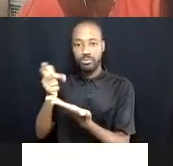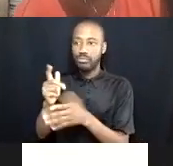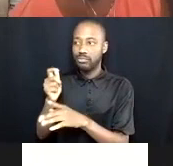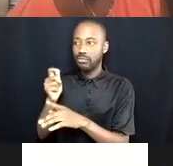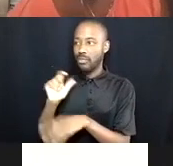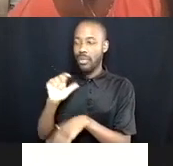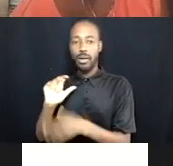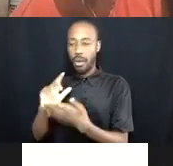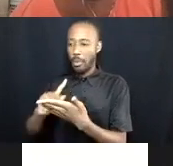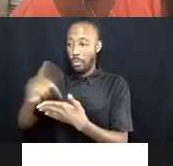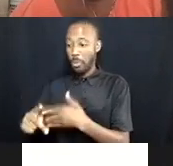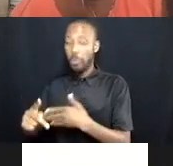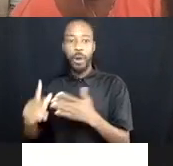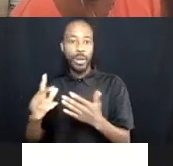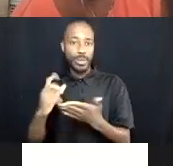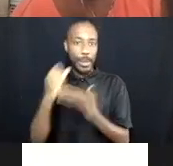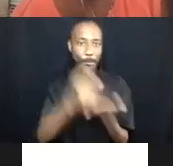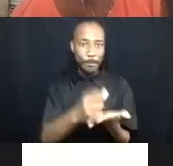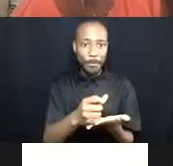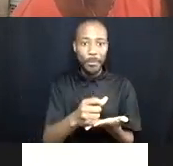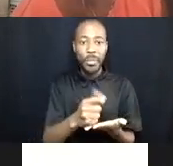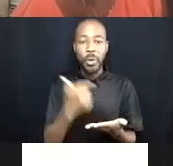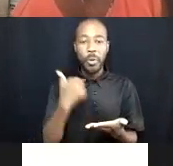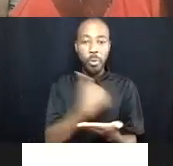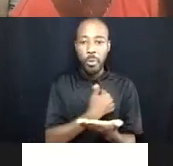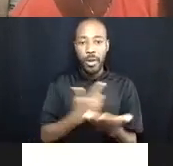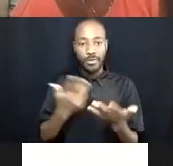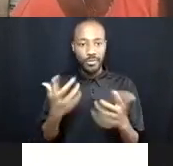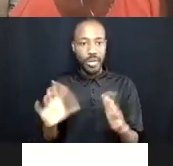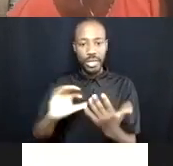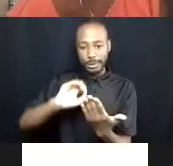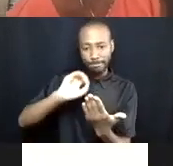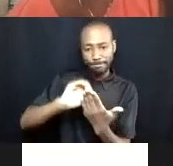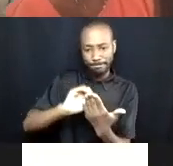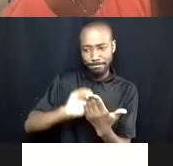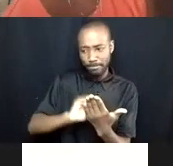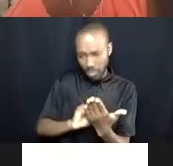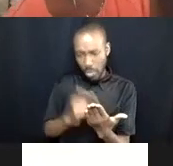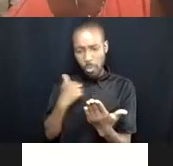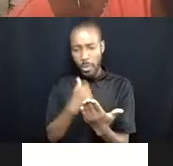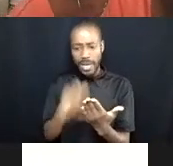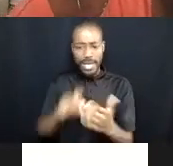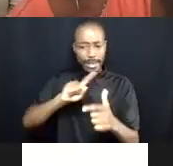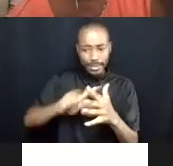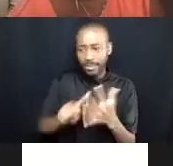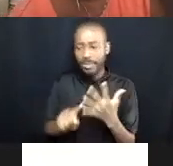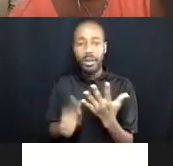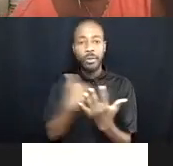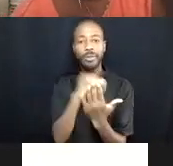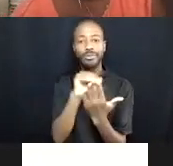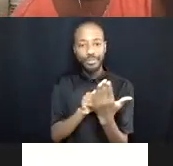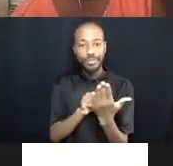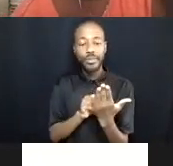touch, we've kind of taken stock of what we need. So one of the things that there's a gap